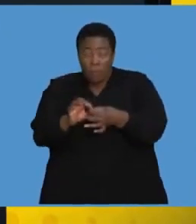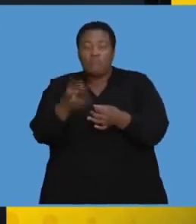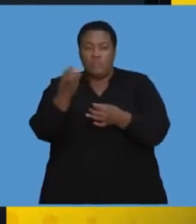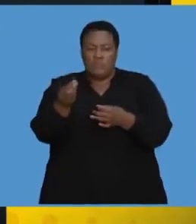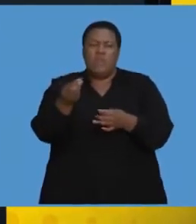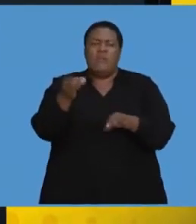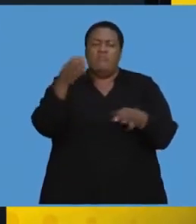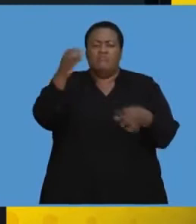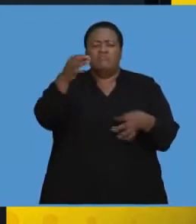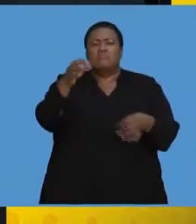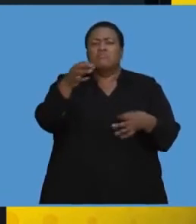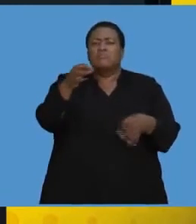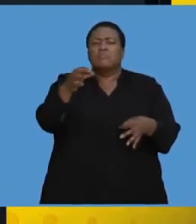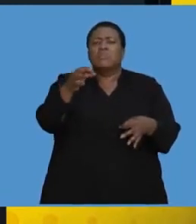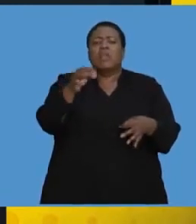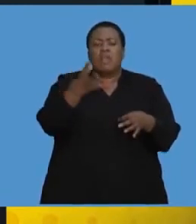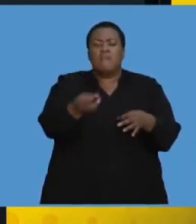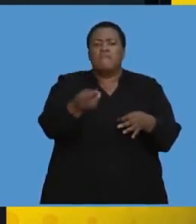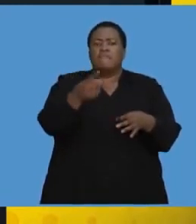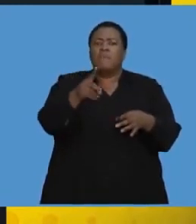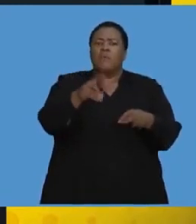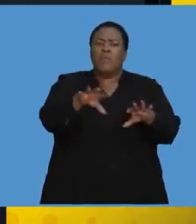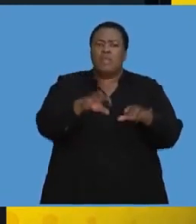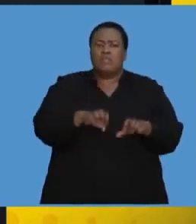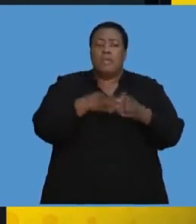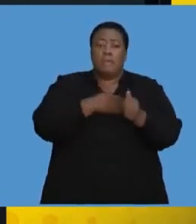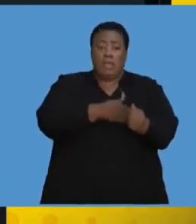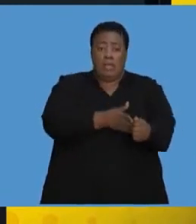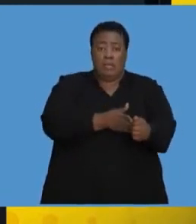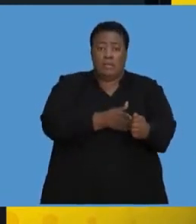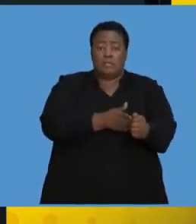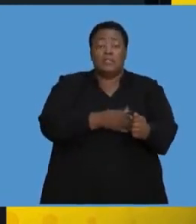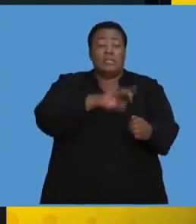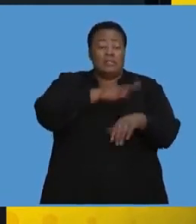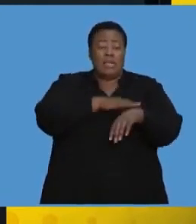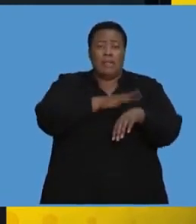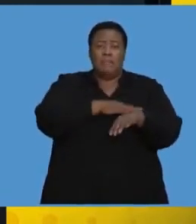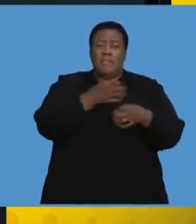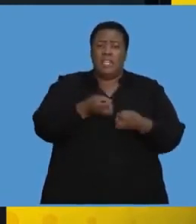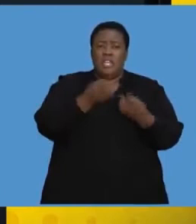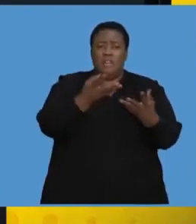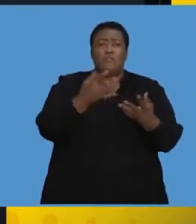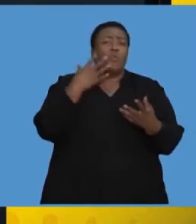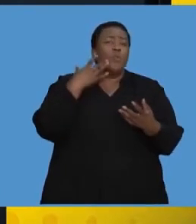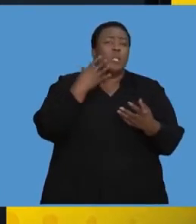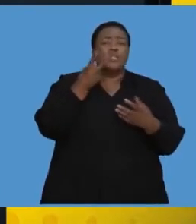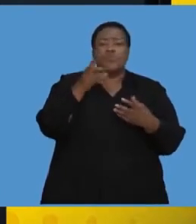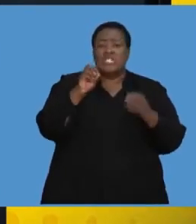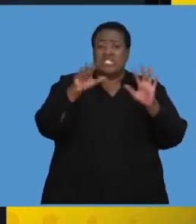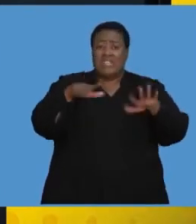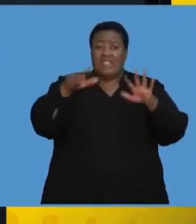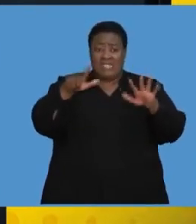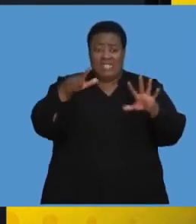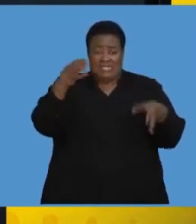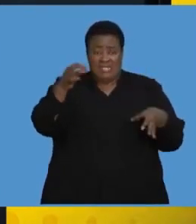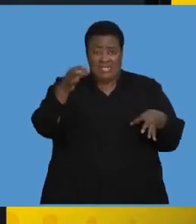essays you can expect. Because from the exam guide that we were given, the 2017 version, it says, wherever it says discuss in